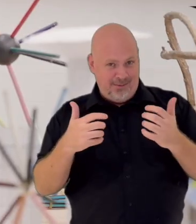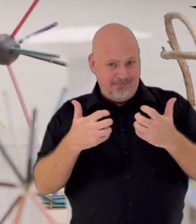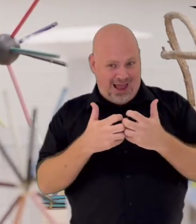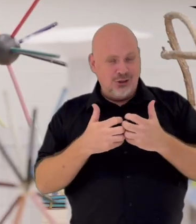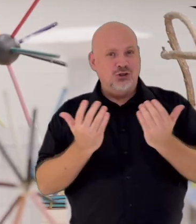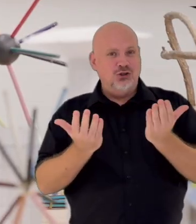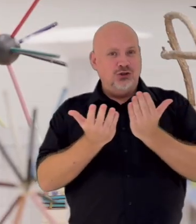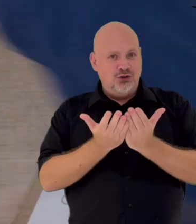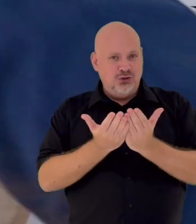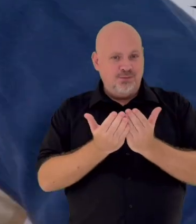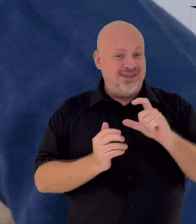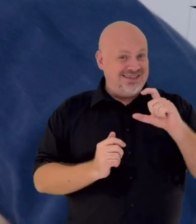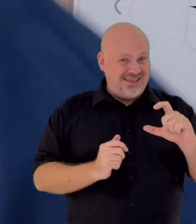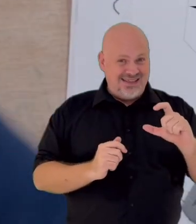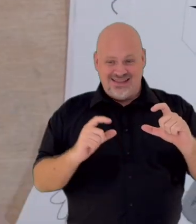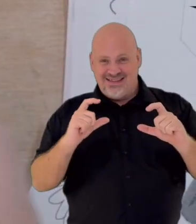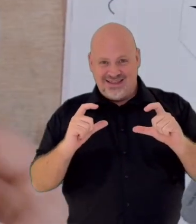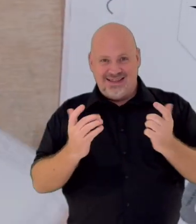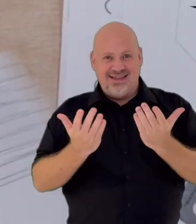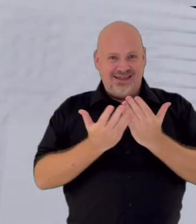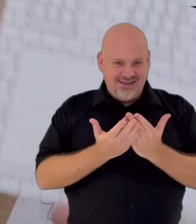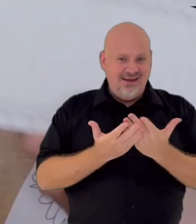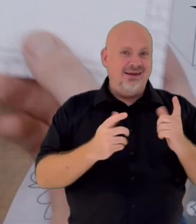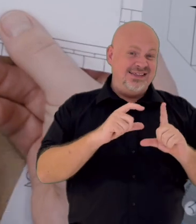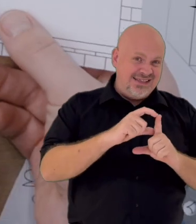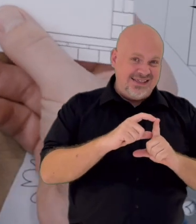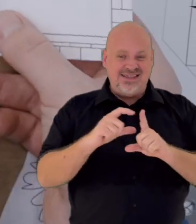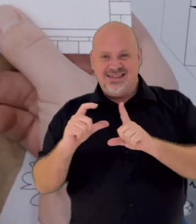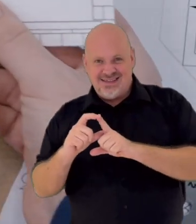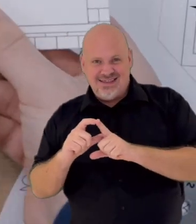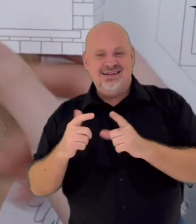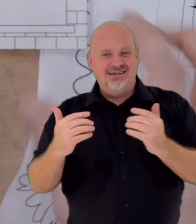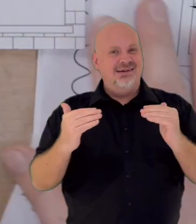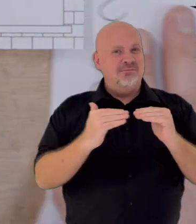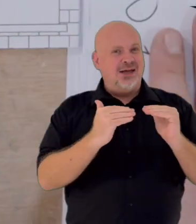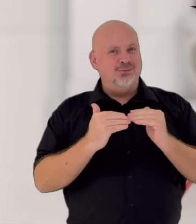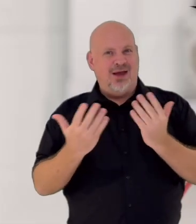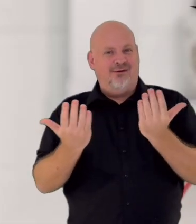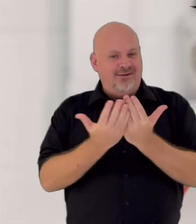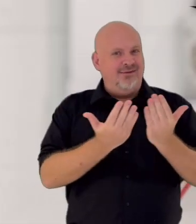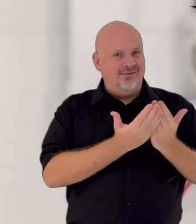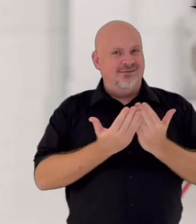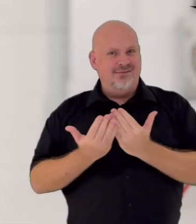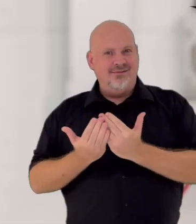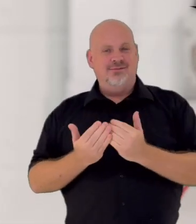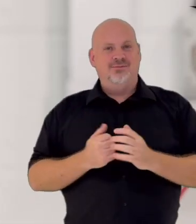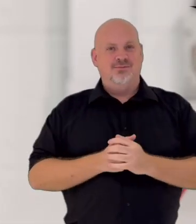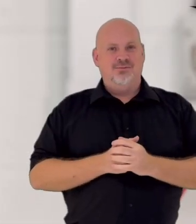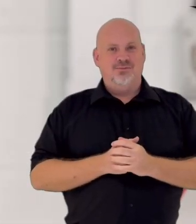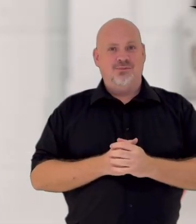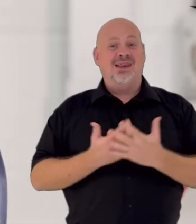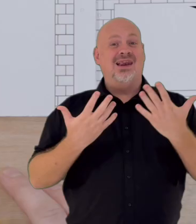C will go to C, and then D to D. Now we're going to glue them all